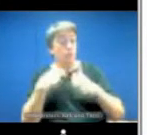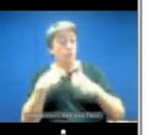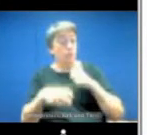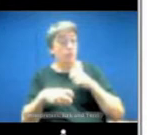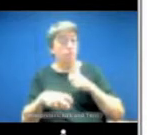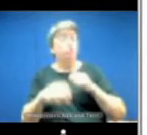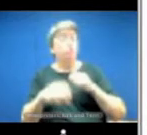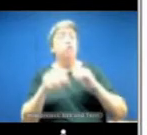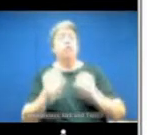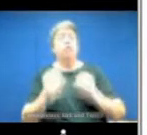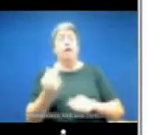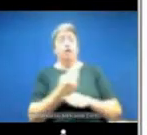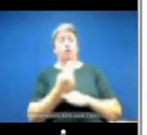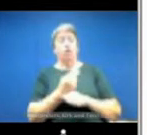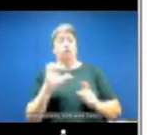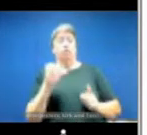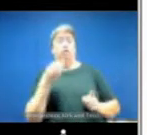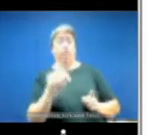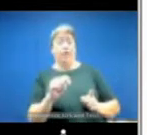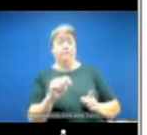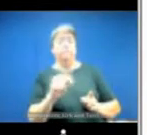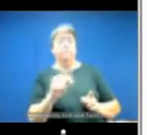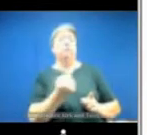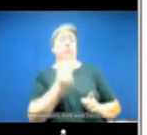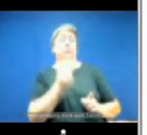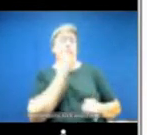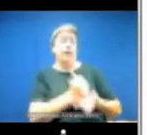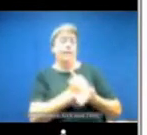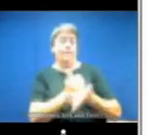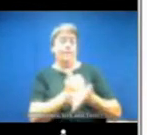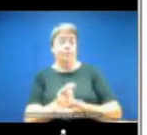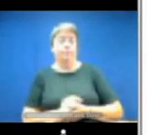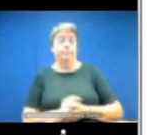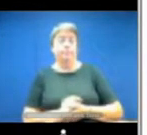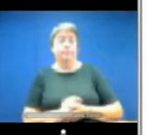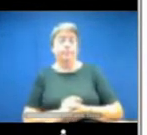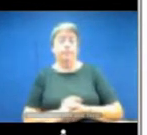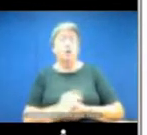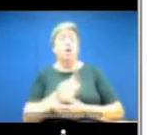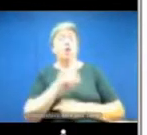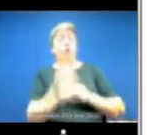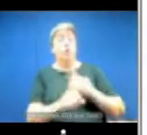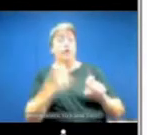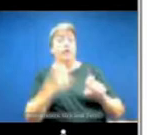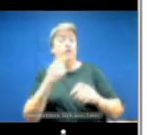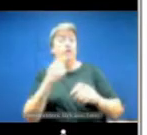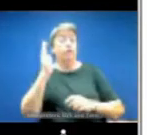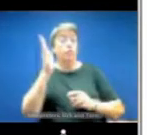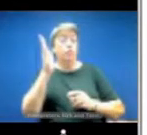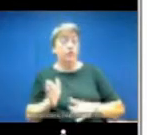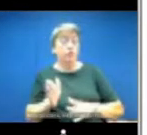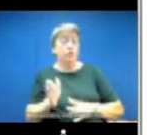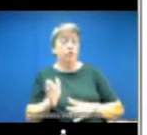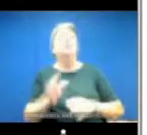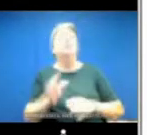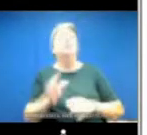member of the clearinghouse staff will aid you. Questions for the presenter will be in the chat function,